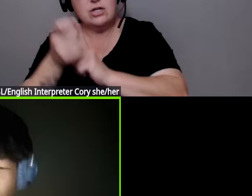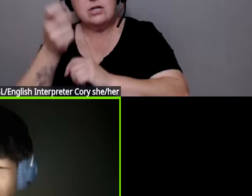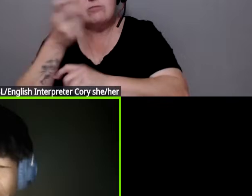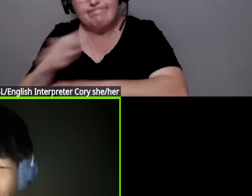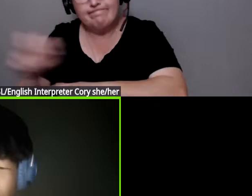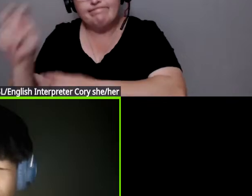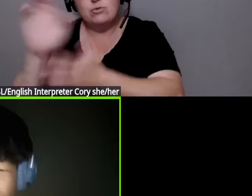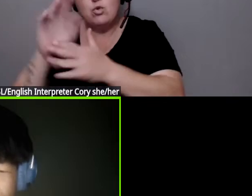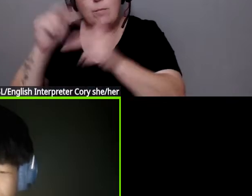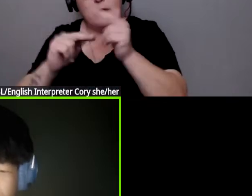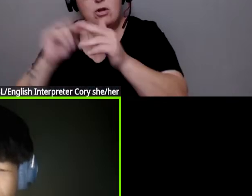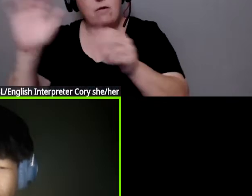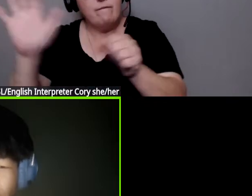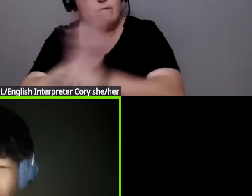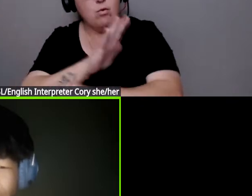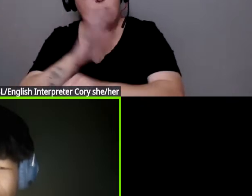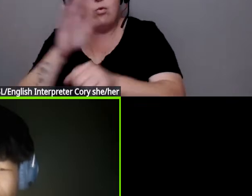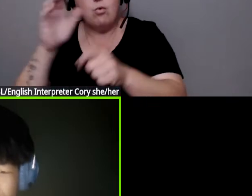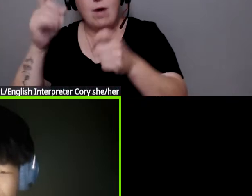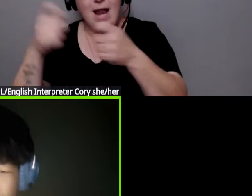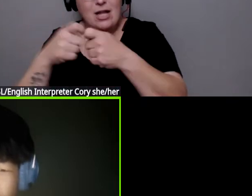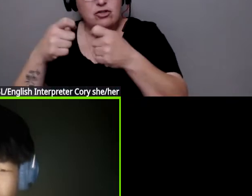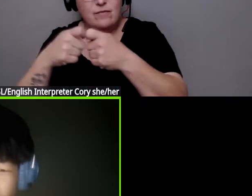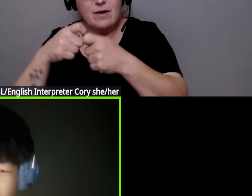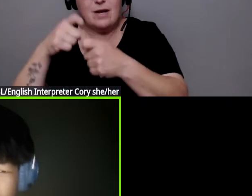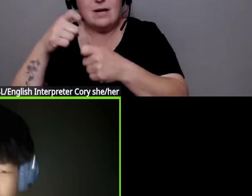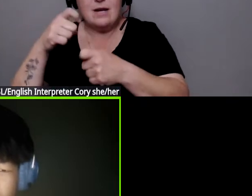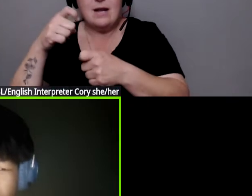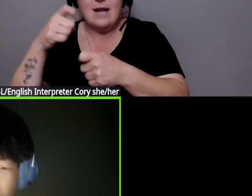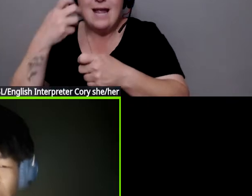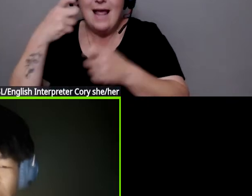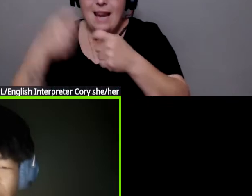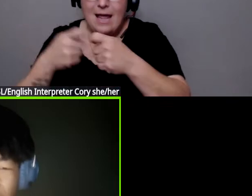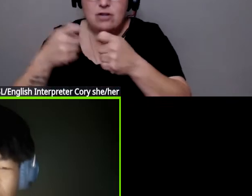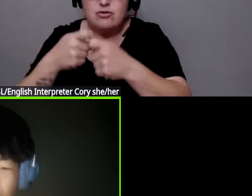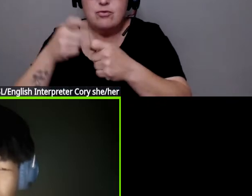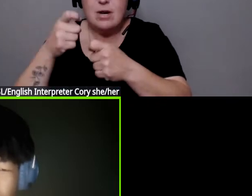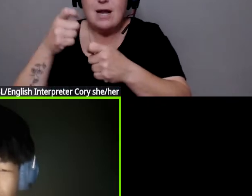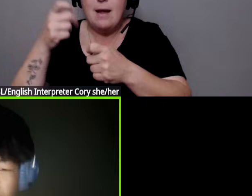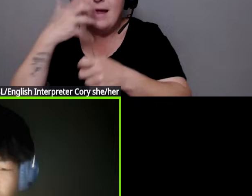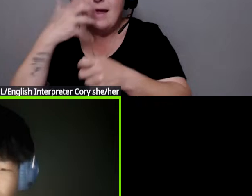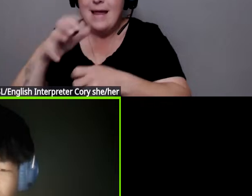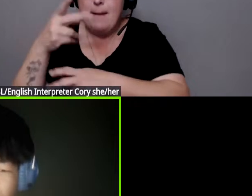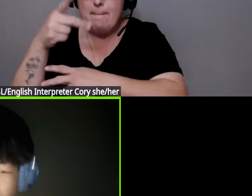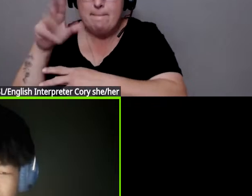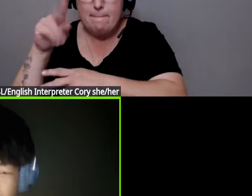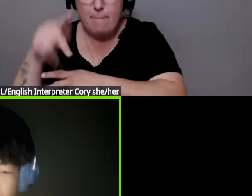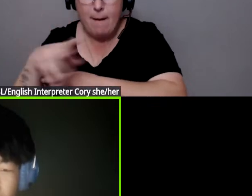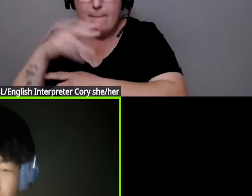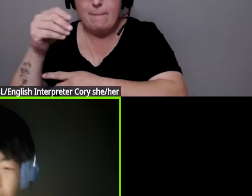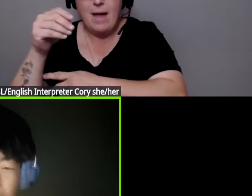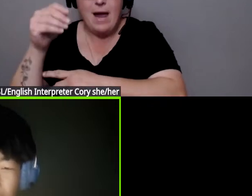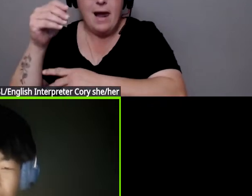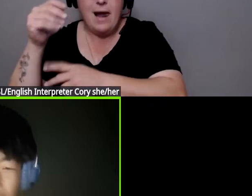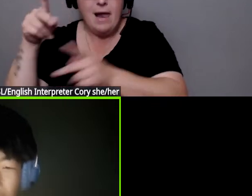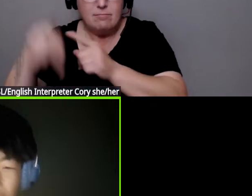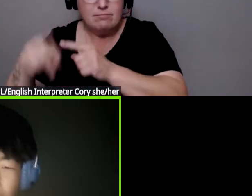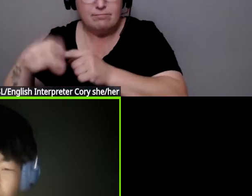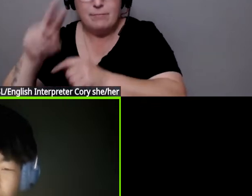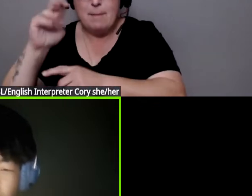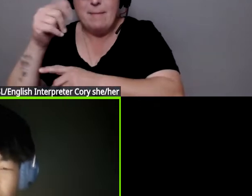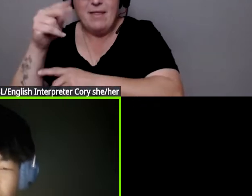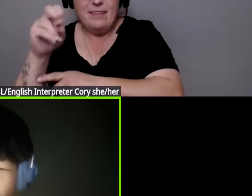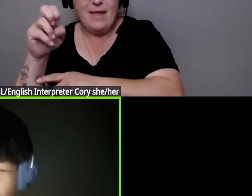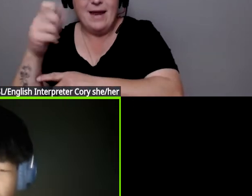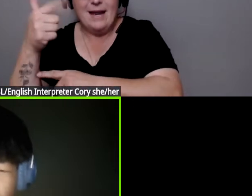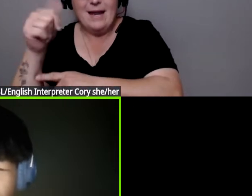full electrification, investing in electric heat pumps, and cutting our dependence on methane gas. This isn't just about